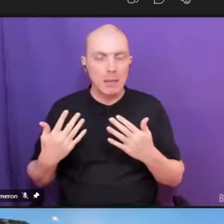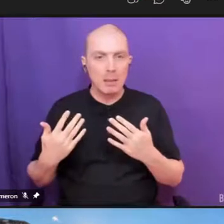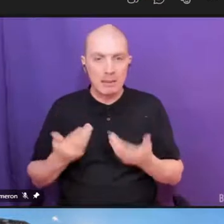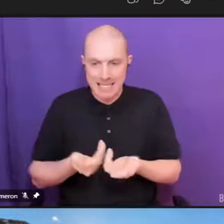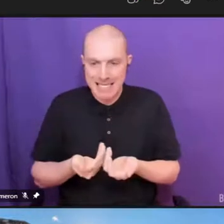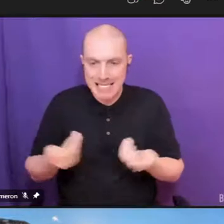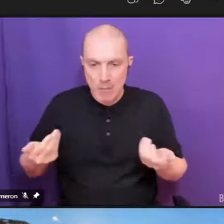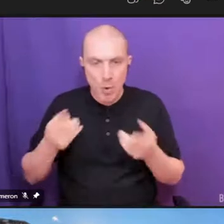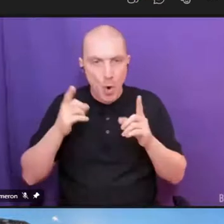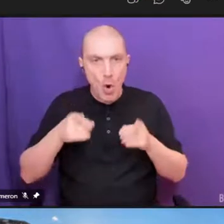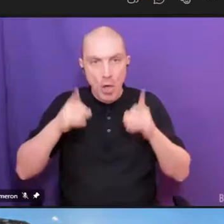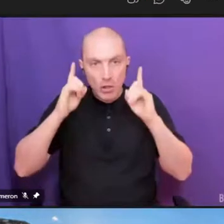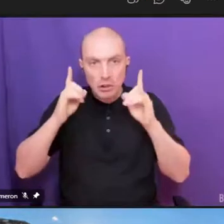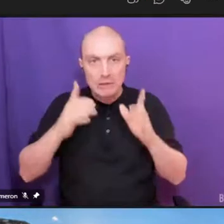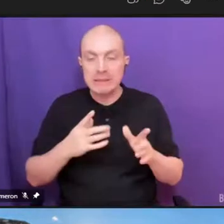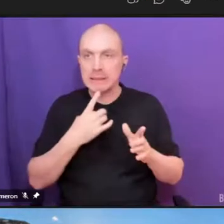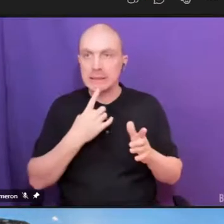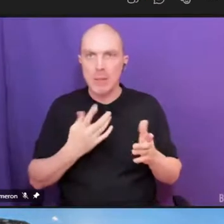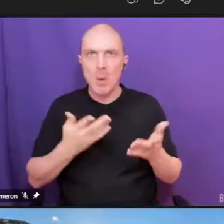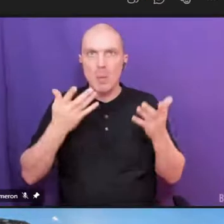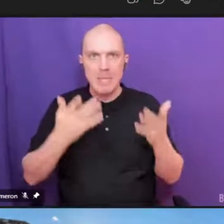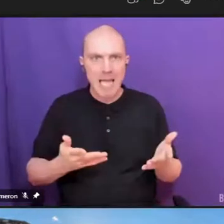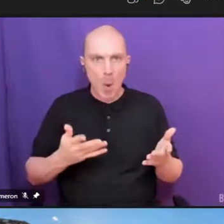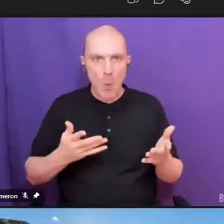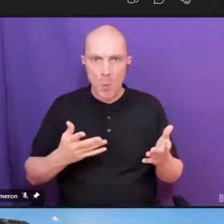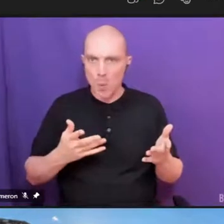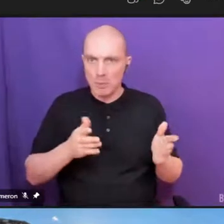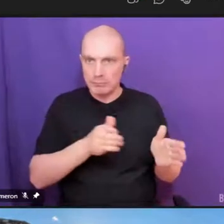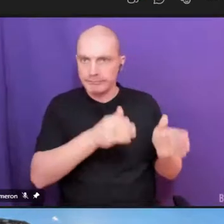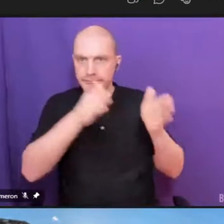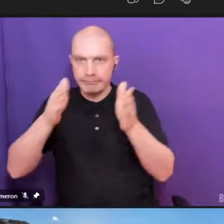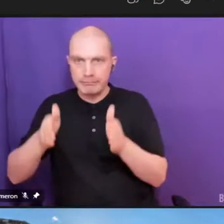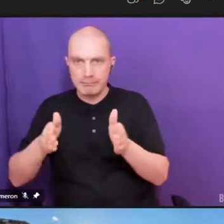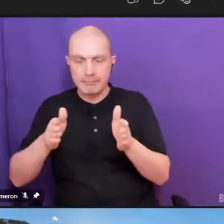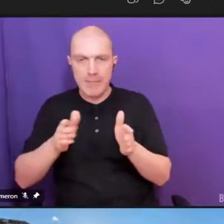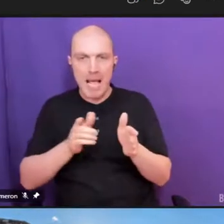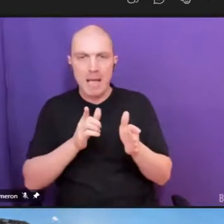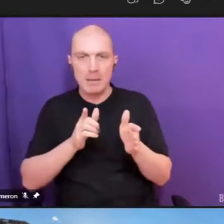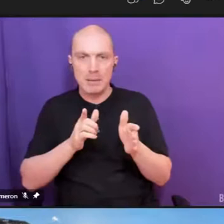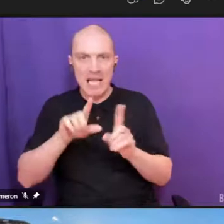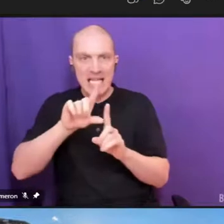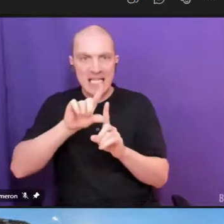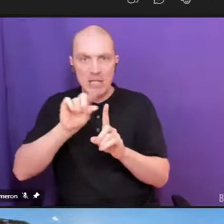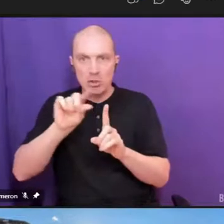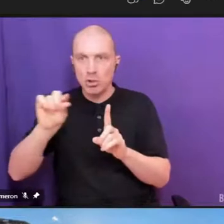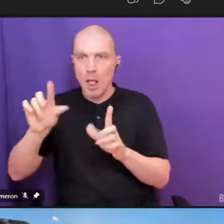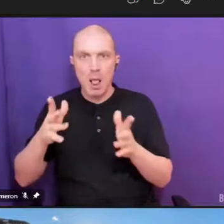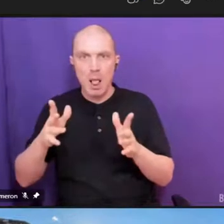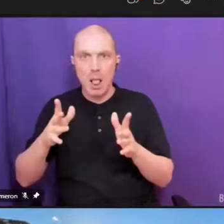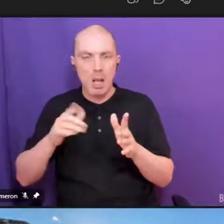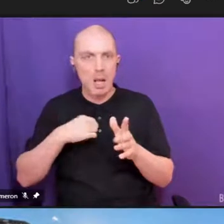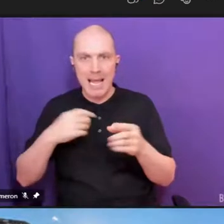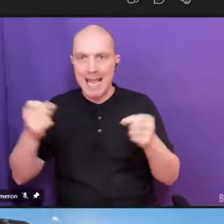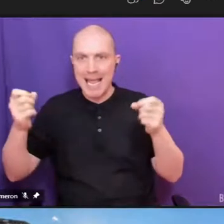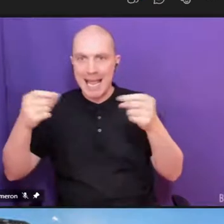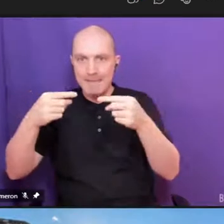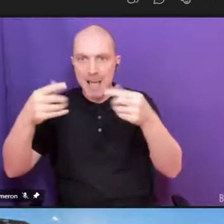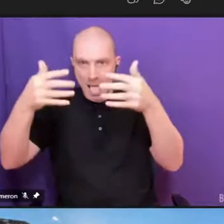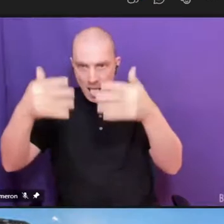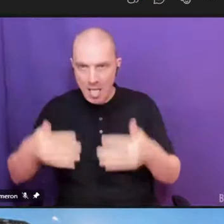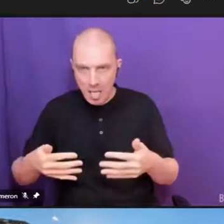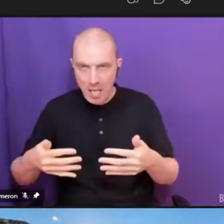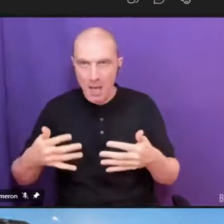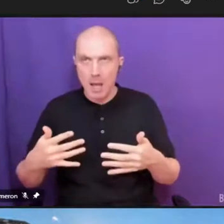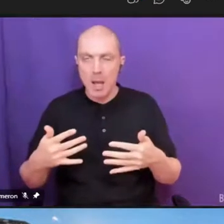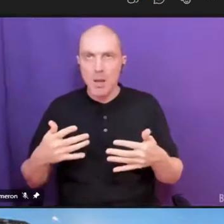is that sits electronically in an email trail. So there is ways of actually having the same control. It just looks a wee bit different.